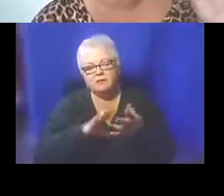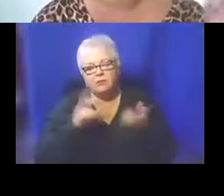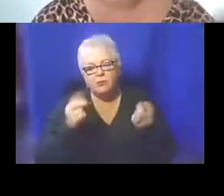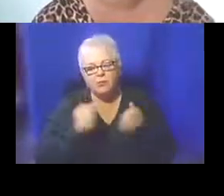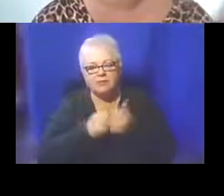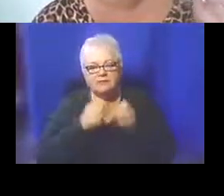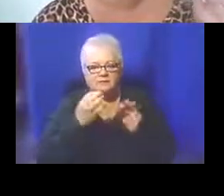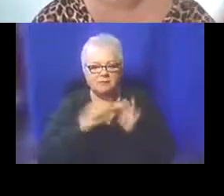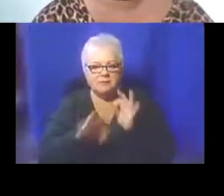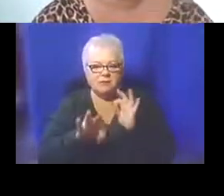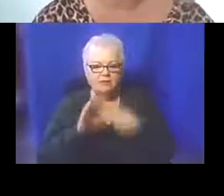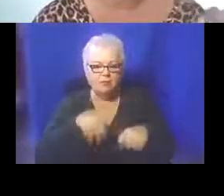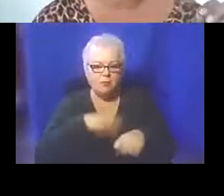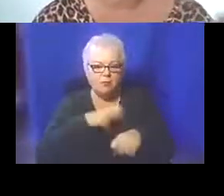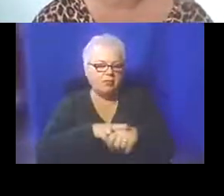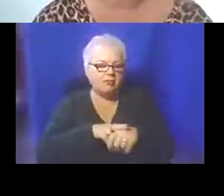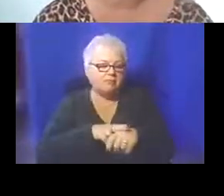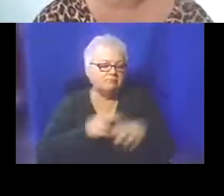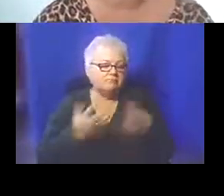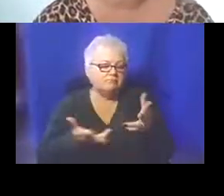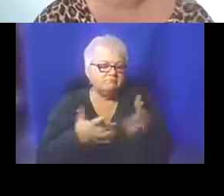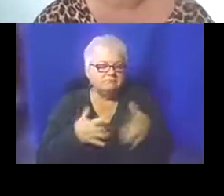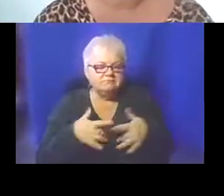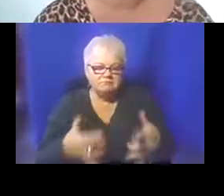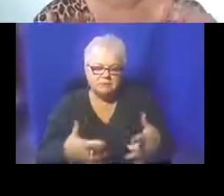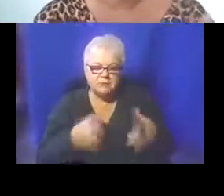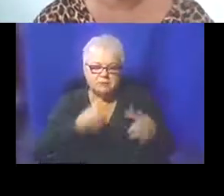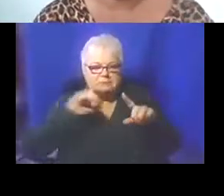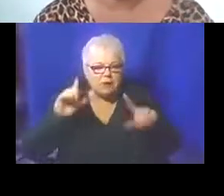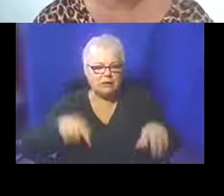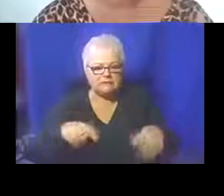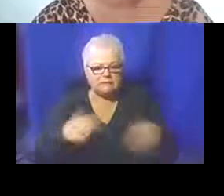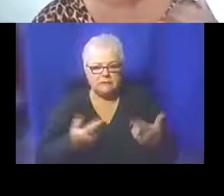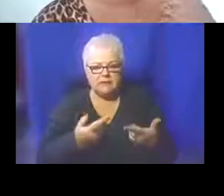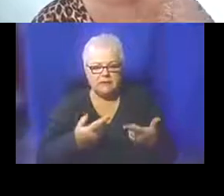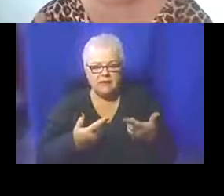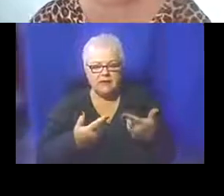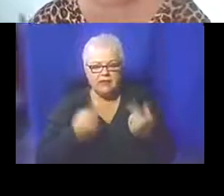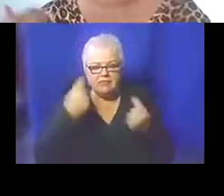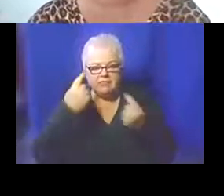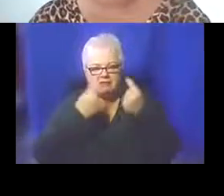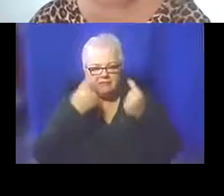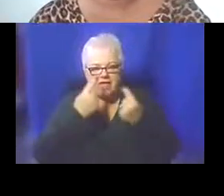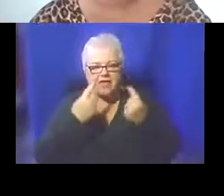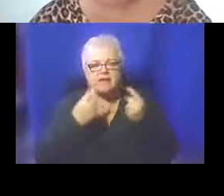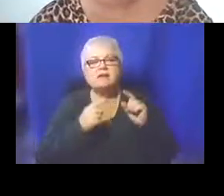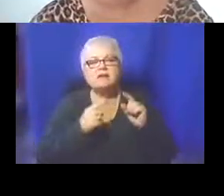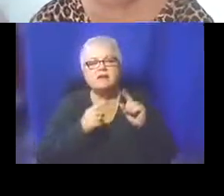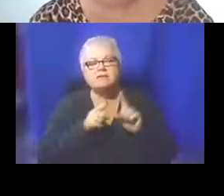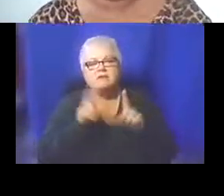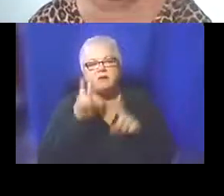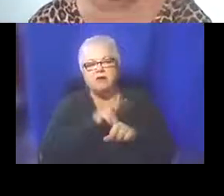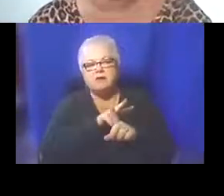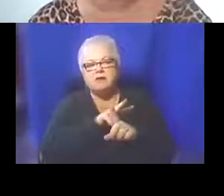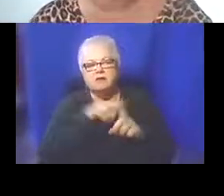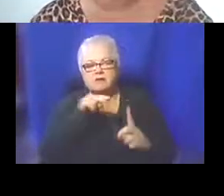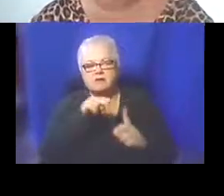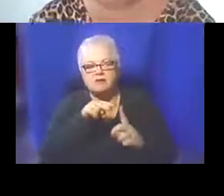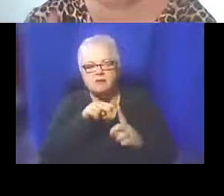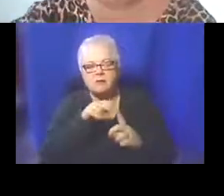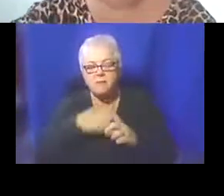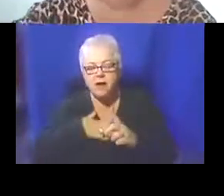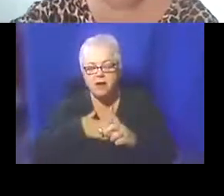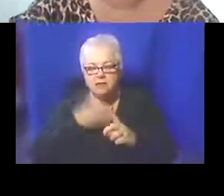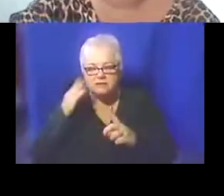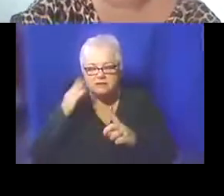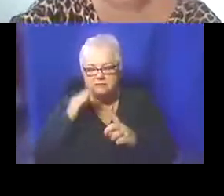simple, normal, natural responses. And so when I take that and I can also look at it with my own lived experience,